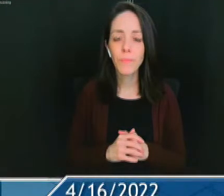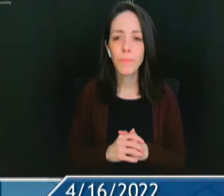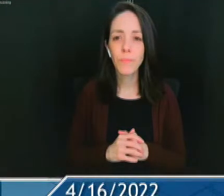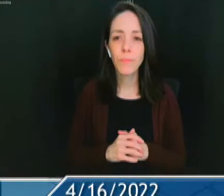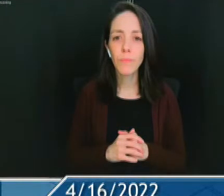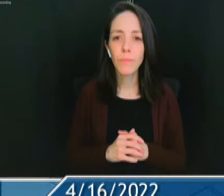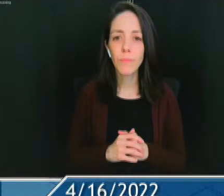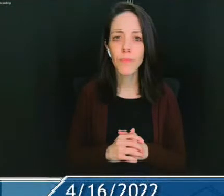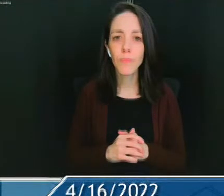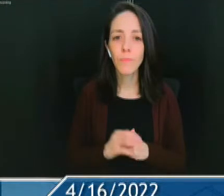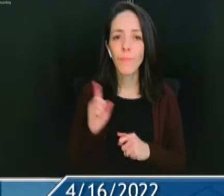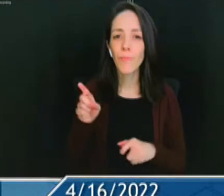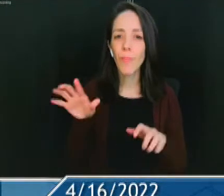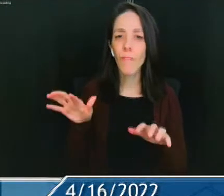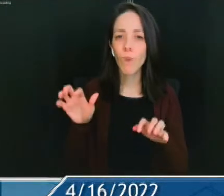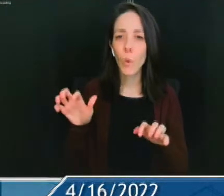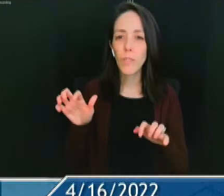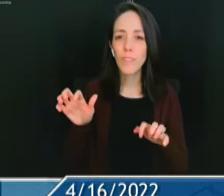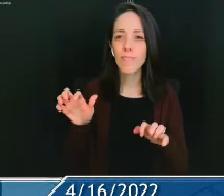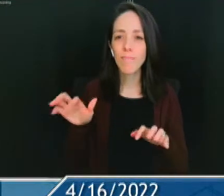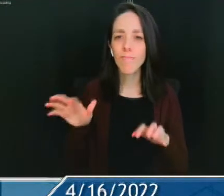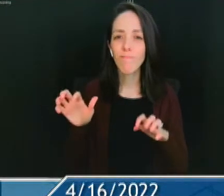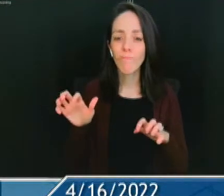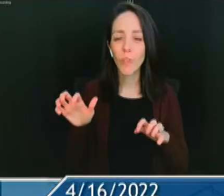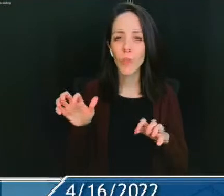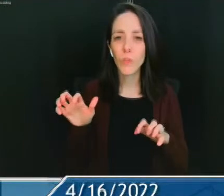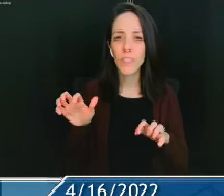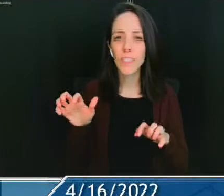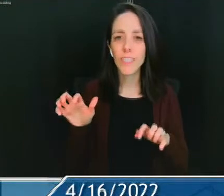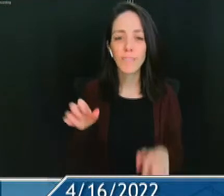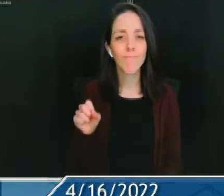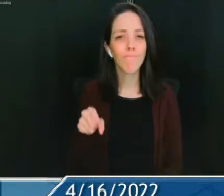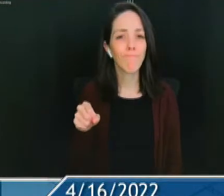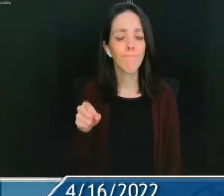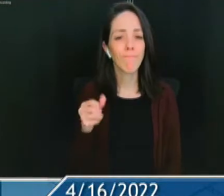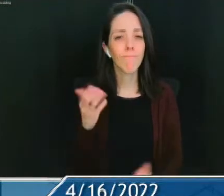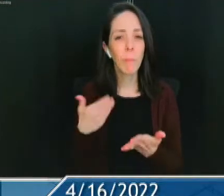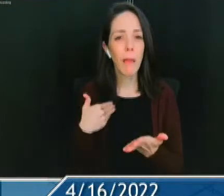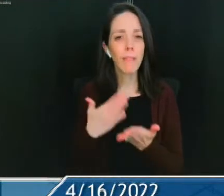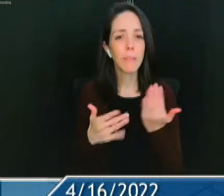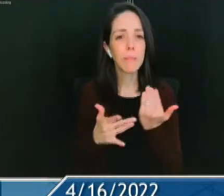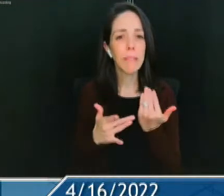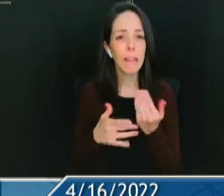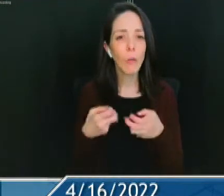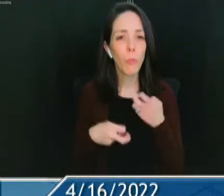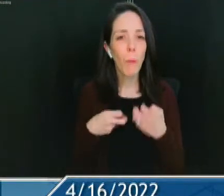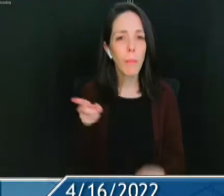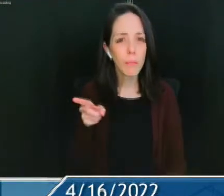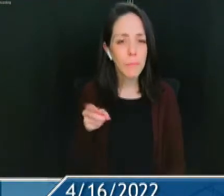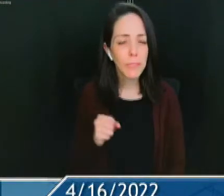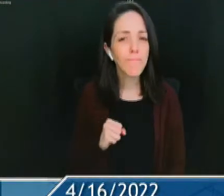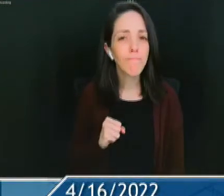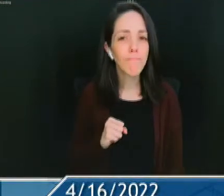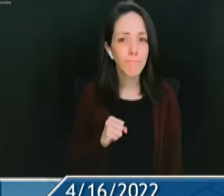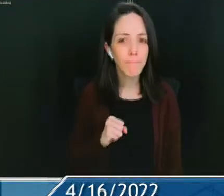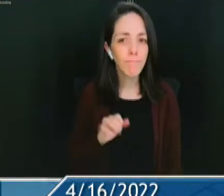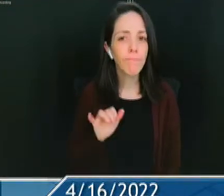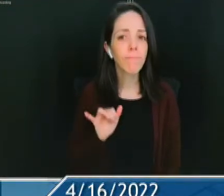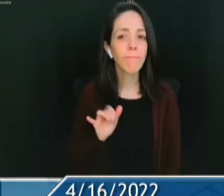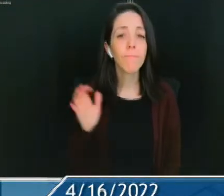Looks like she may be frozen. Yeah, I think she might have some technical or internet difficulties. Should we go